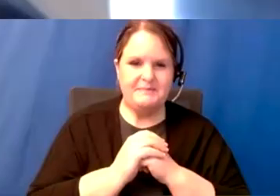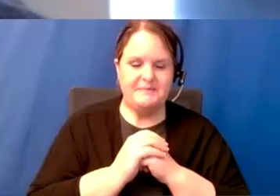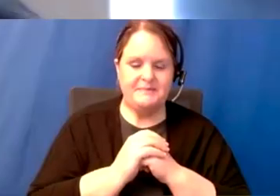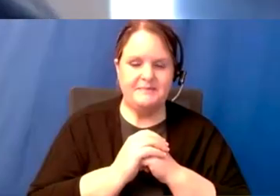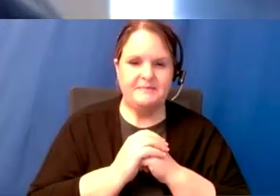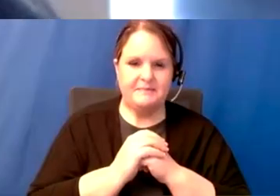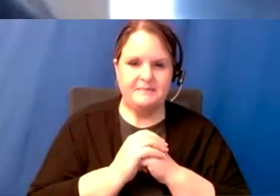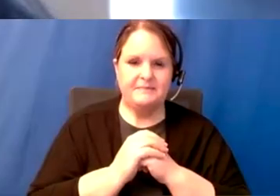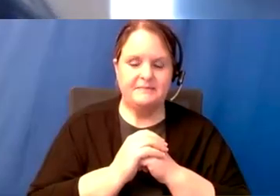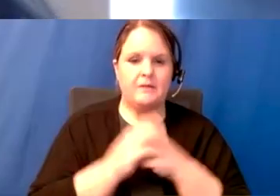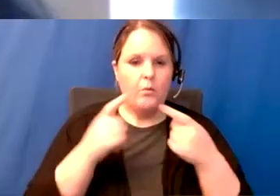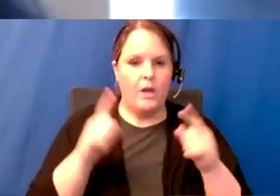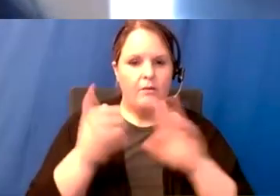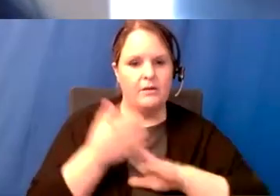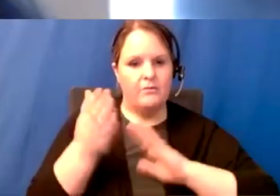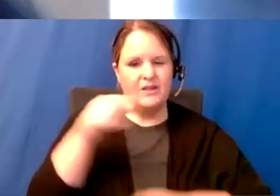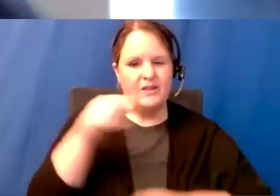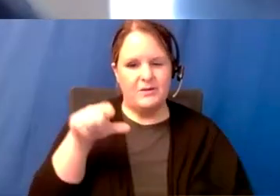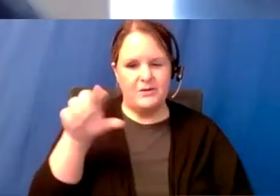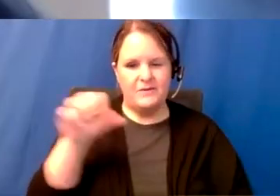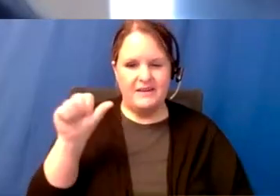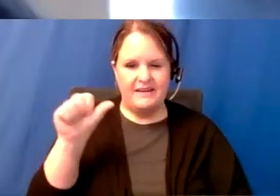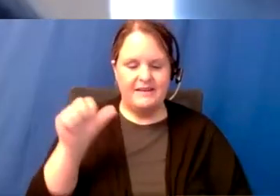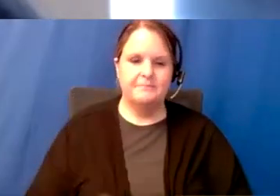or while we do the Q&A.